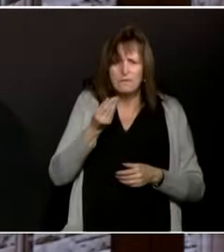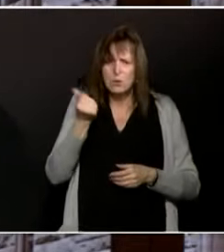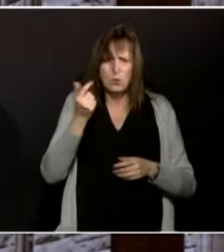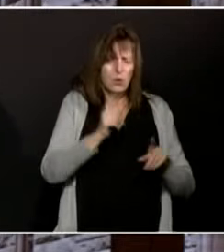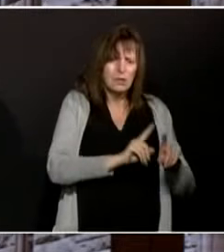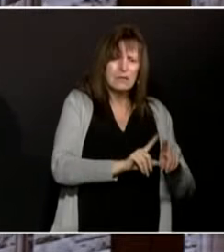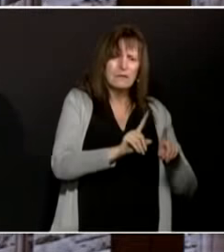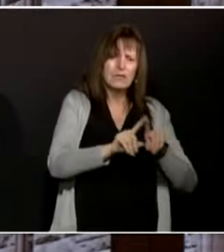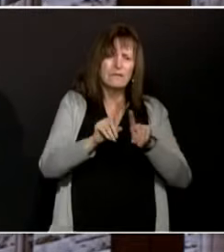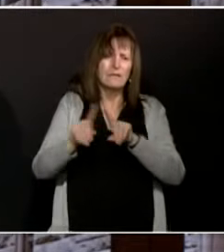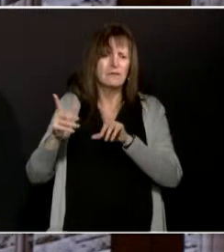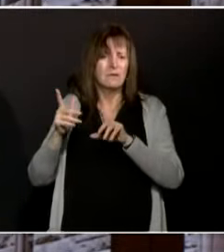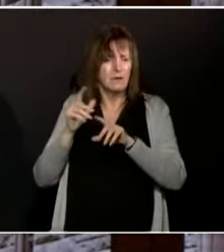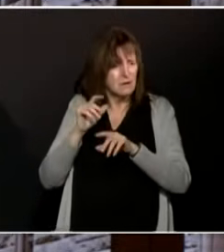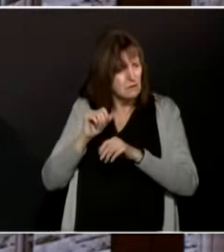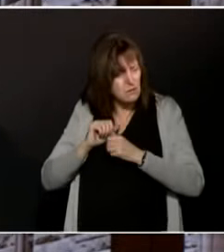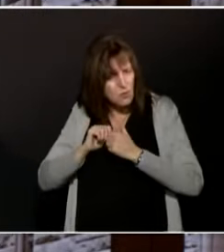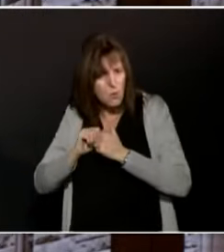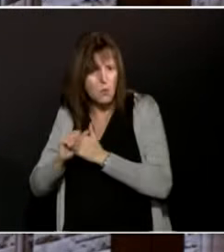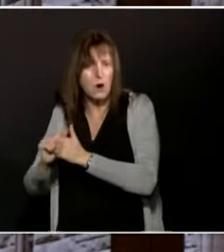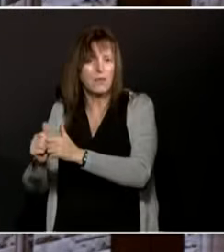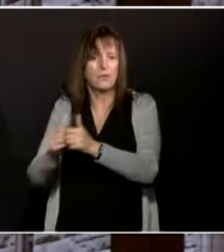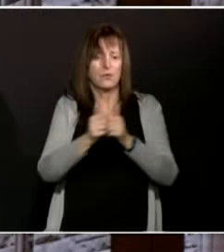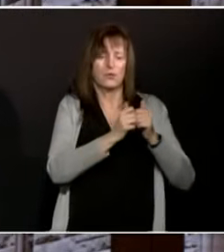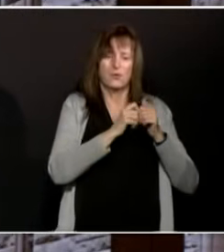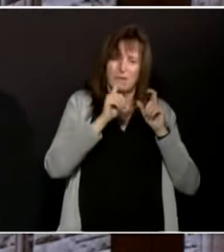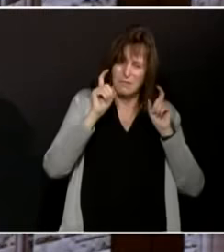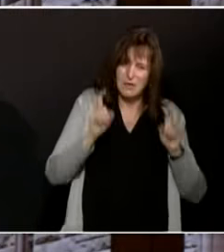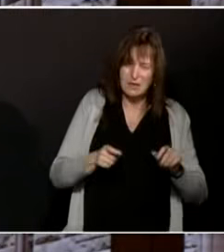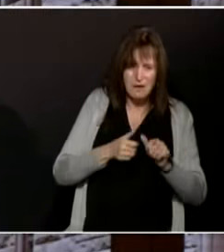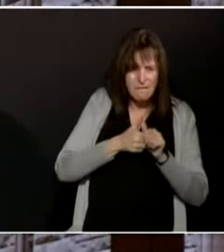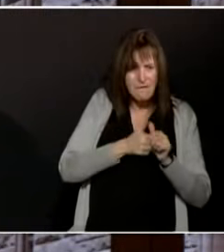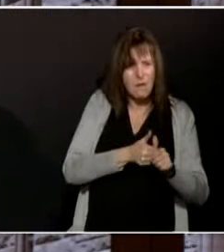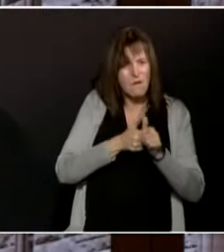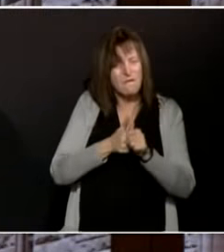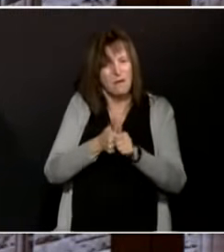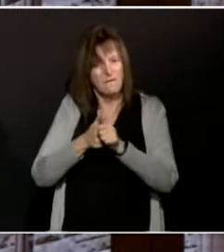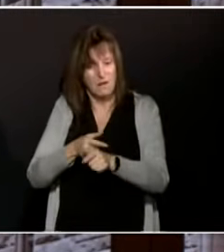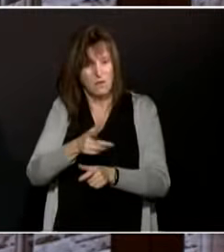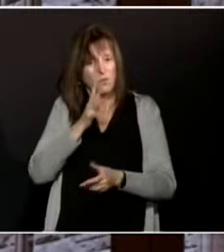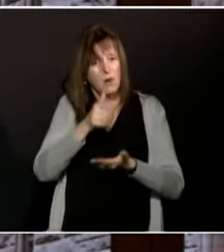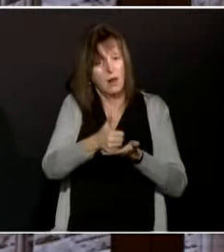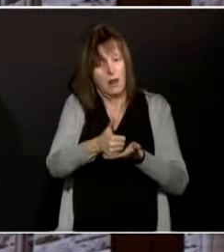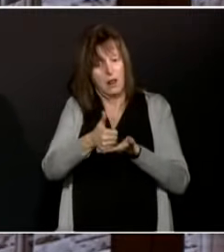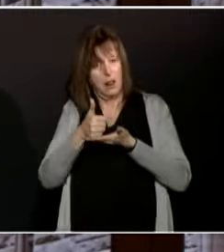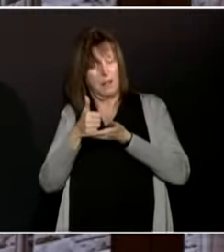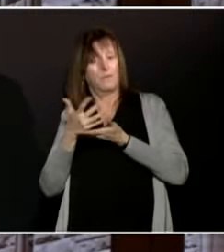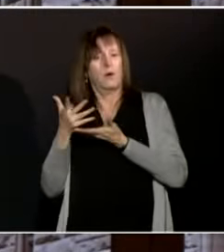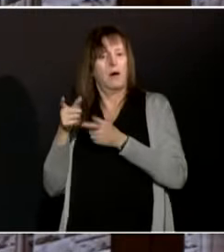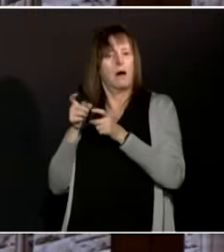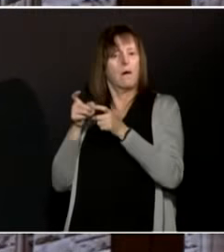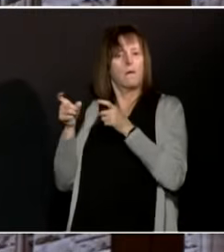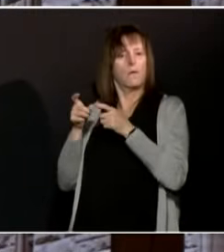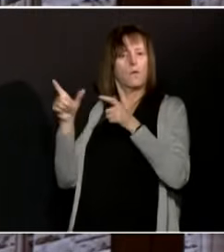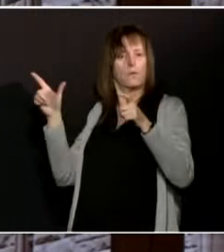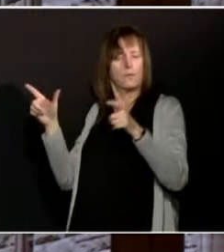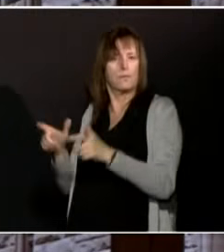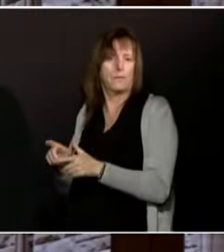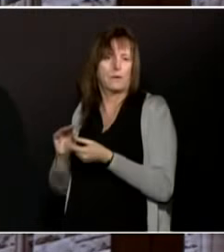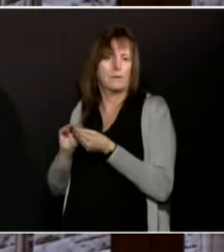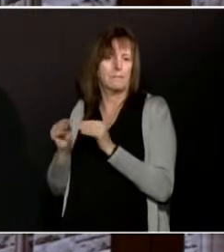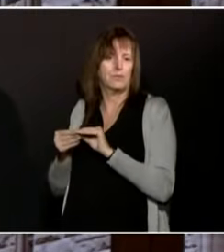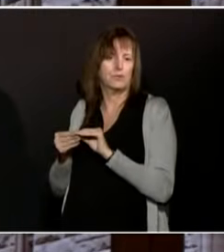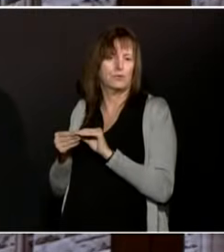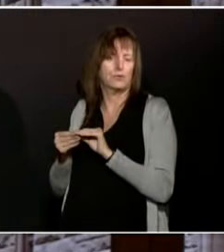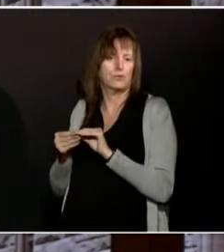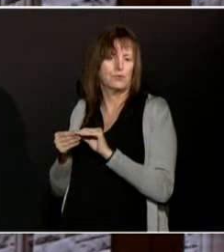success formula. There is many things we can do to keep winning on this one and bring it down. But it is a real thing. There are going to be